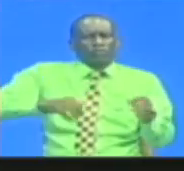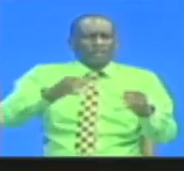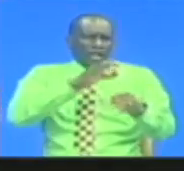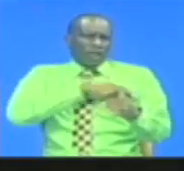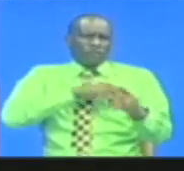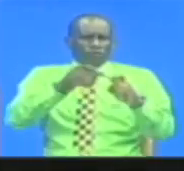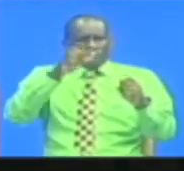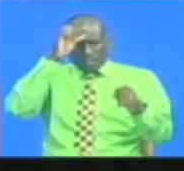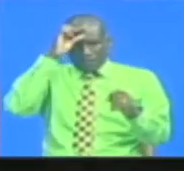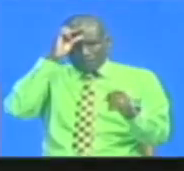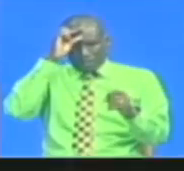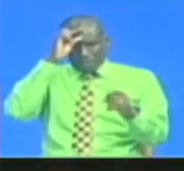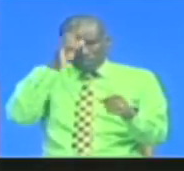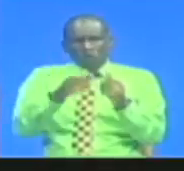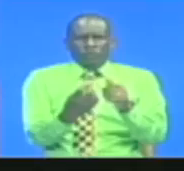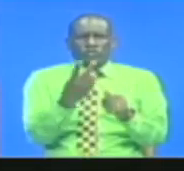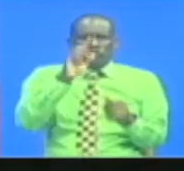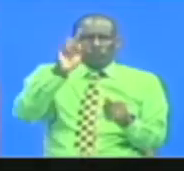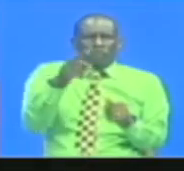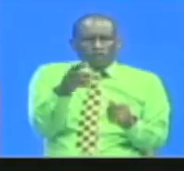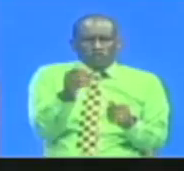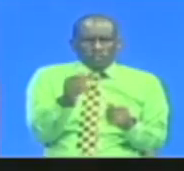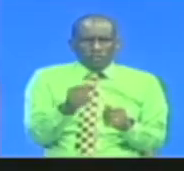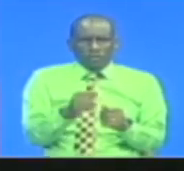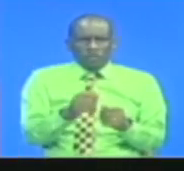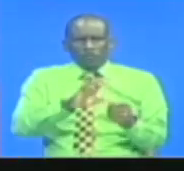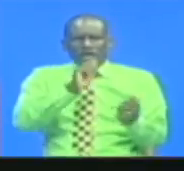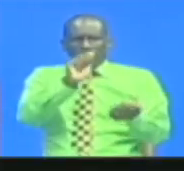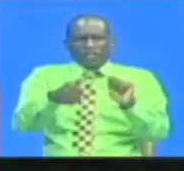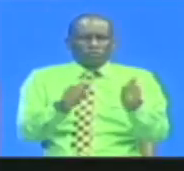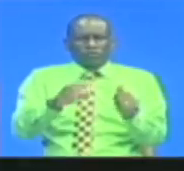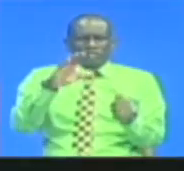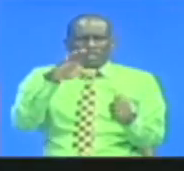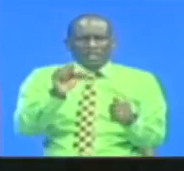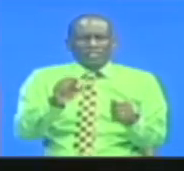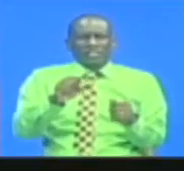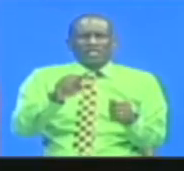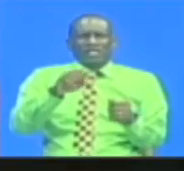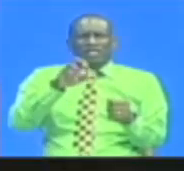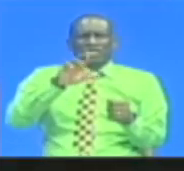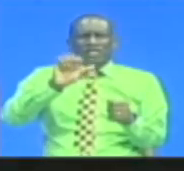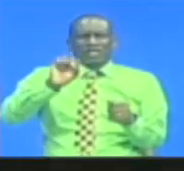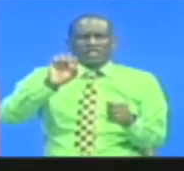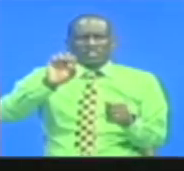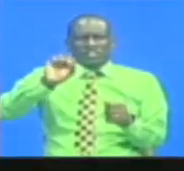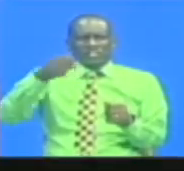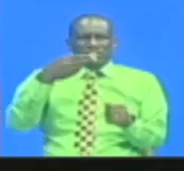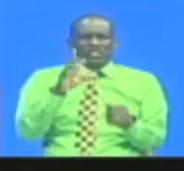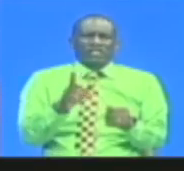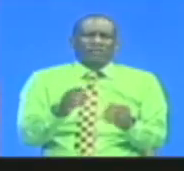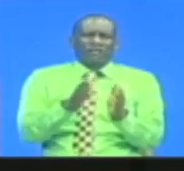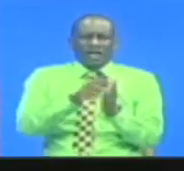government totaling to 2 million shillings. Well, neither sports CS Rashid Achesa nor his PS